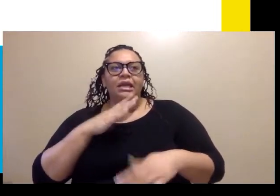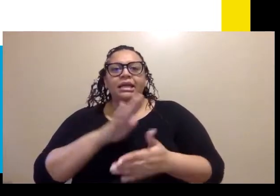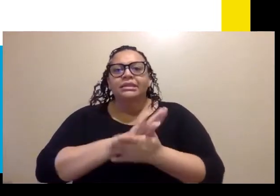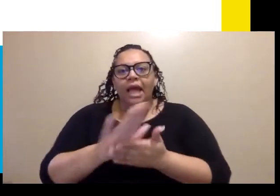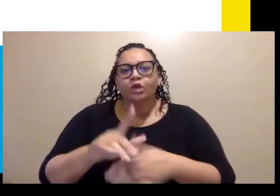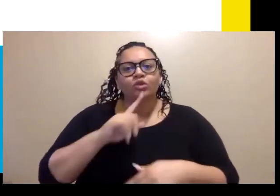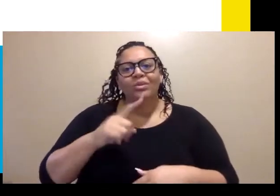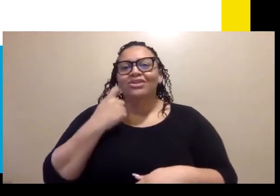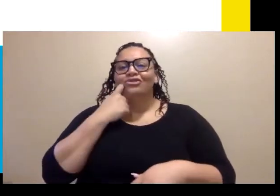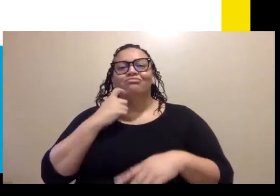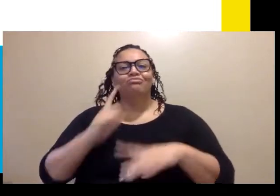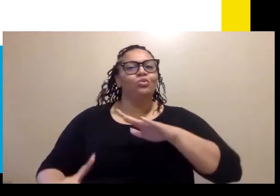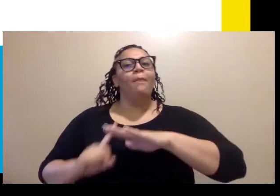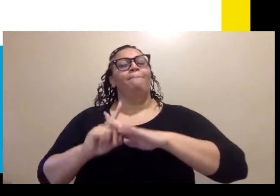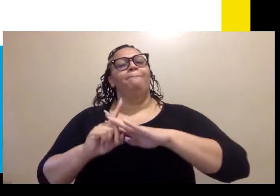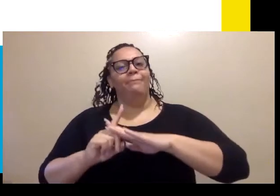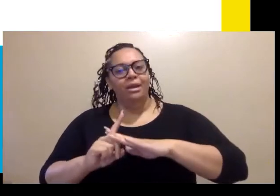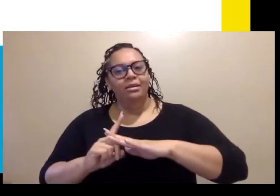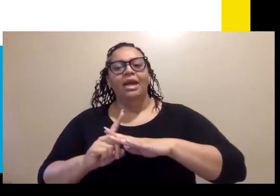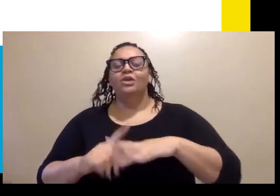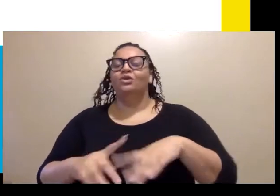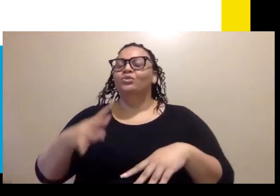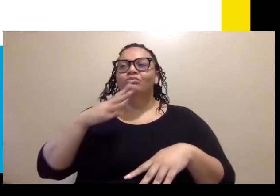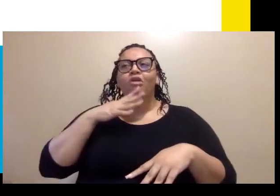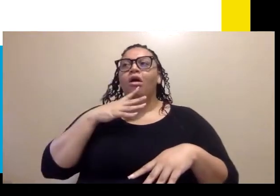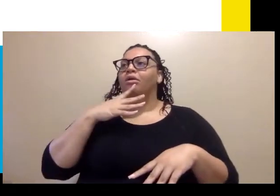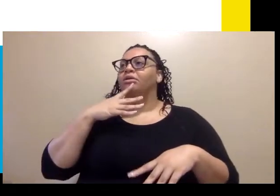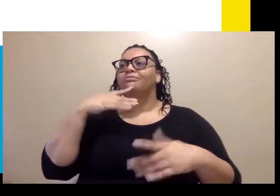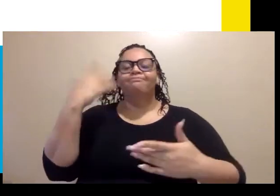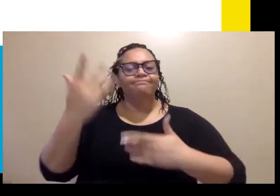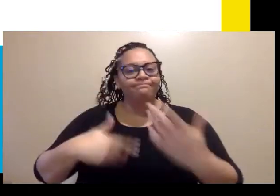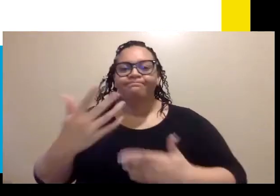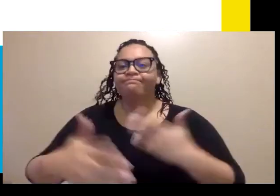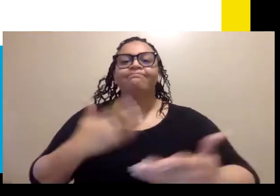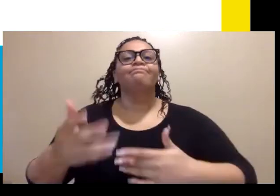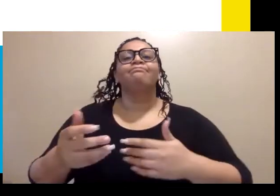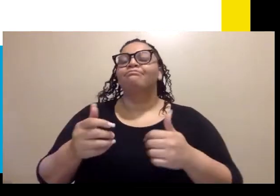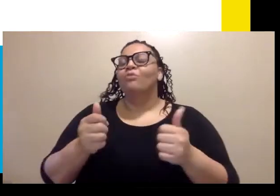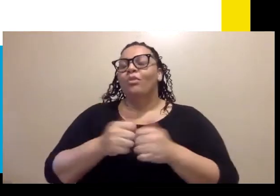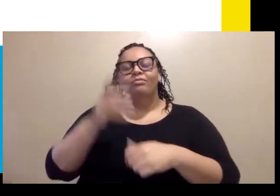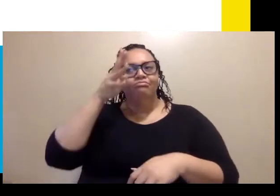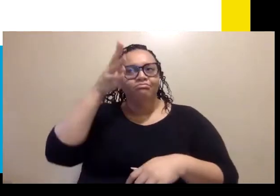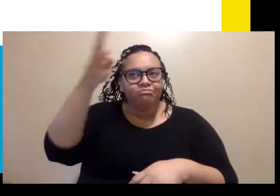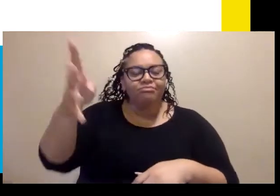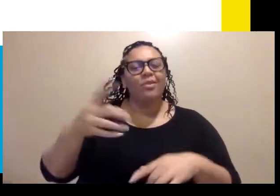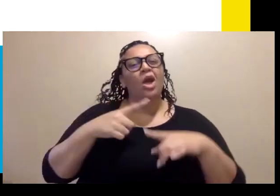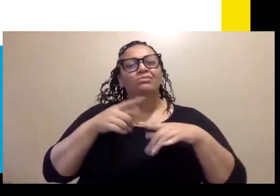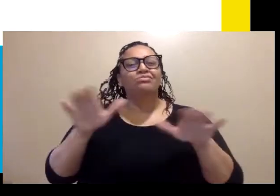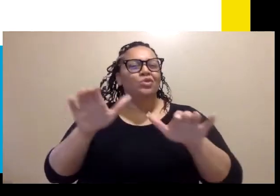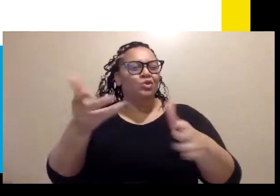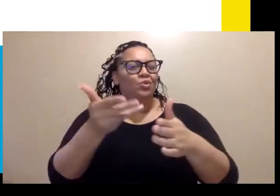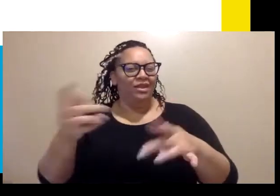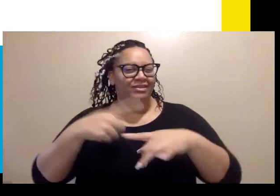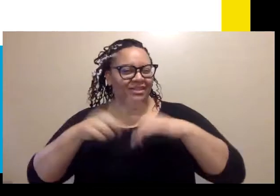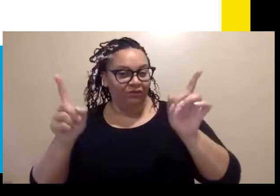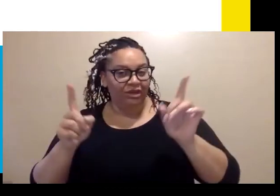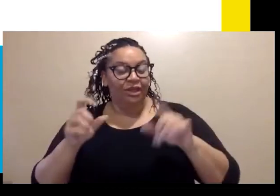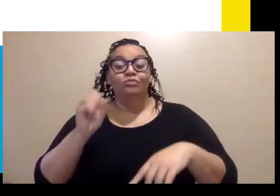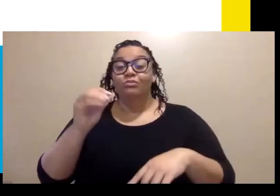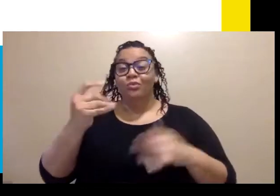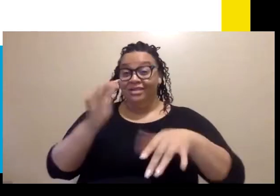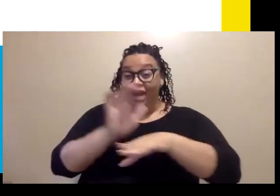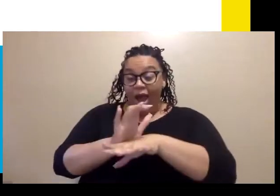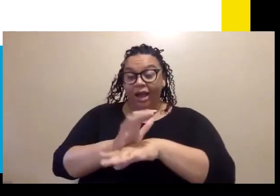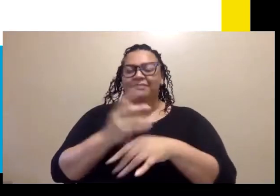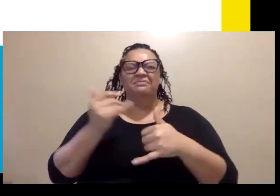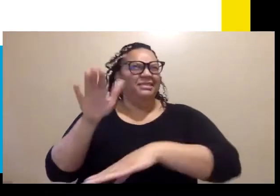up, right? And just be able to just speak freely, creatively, and do things a little bit differently. So tonight or this evening,